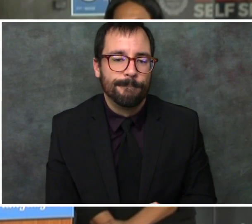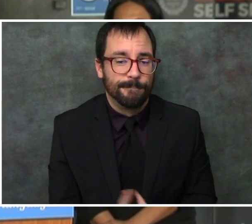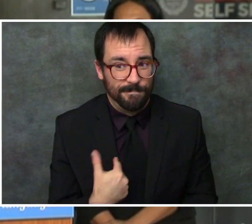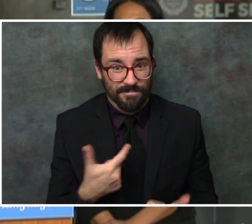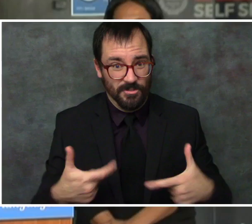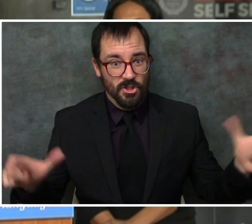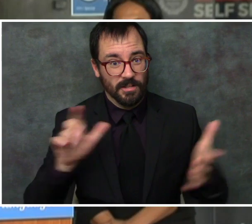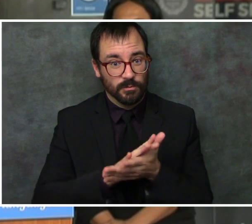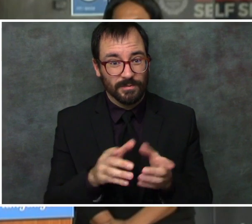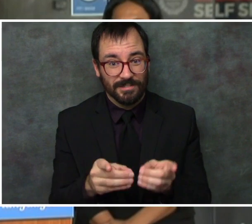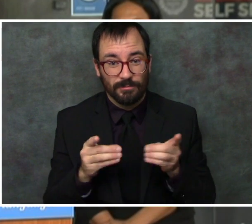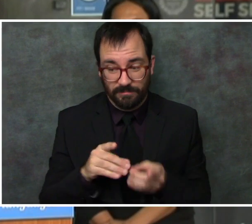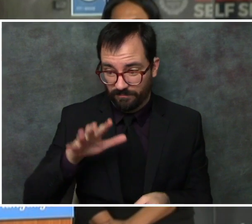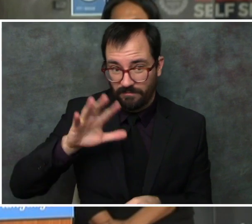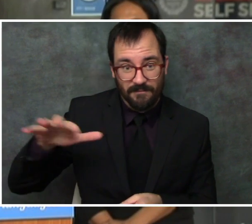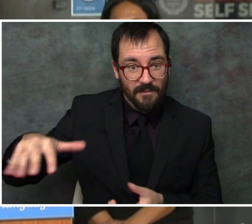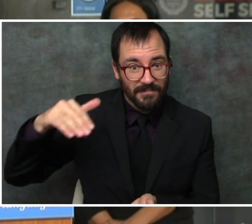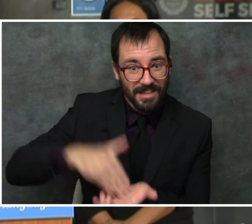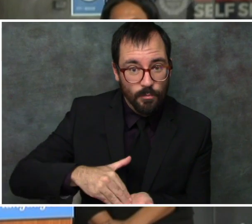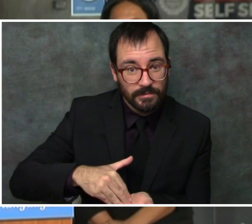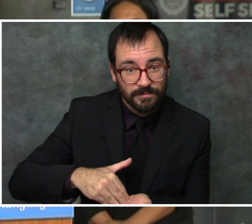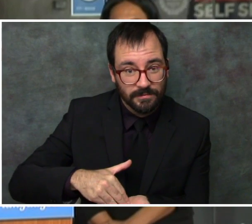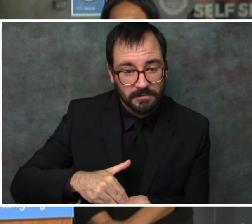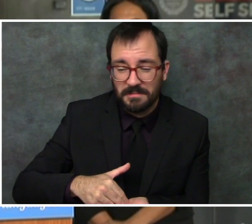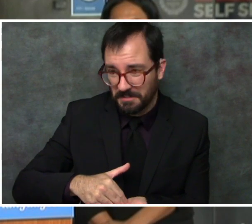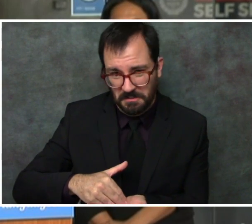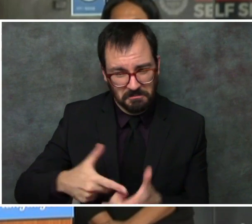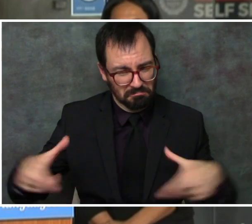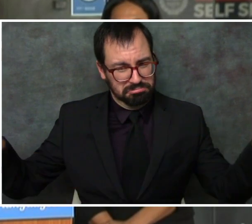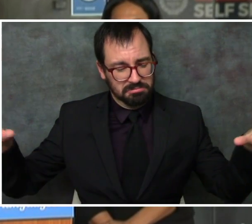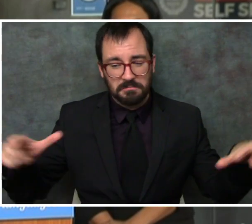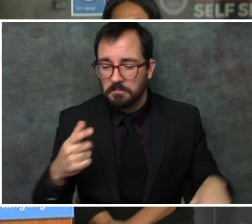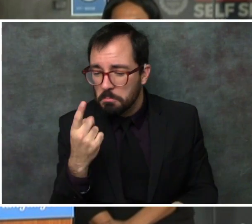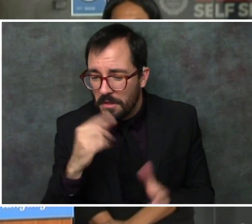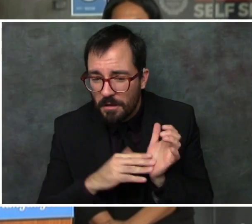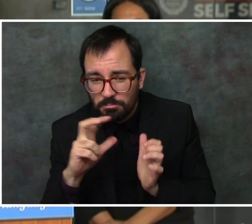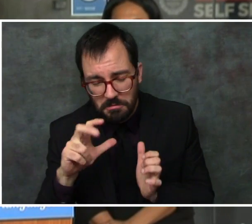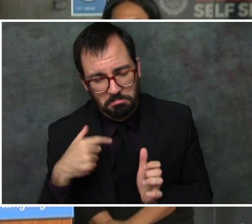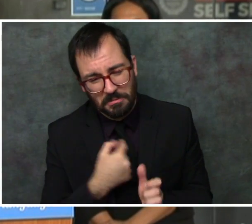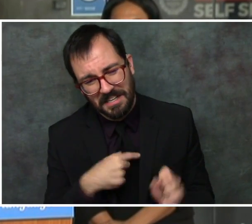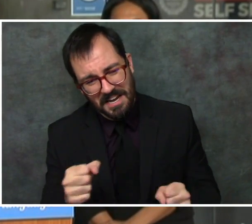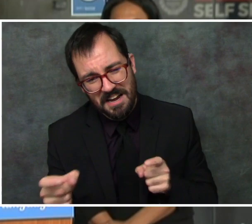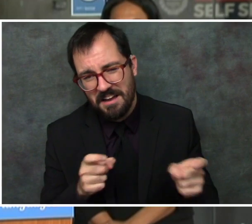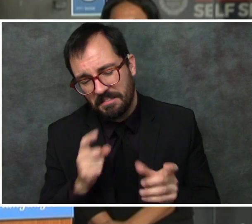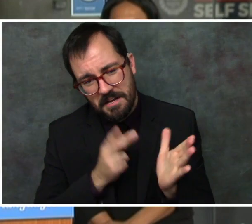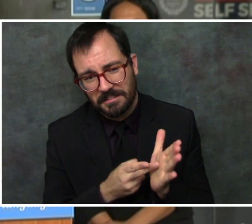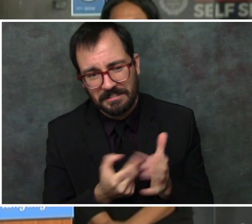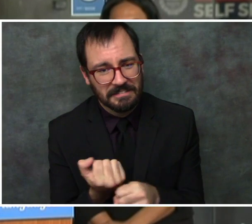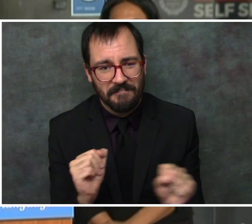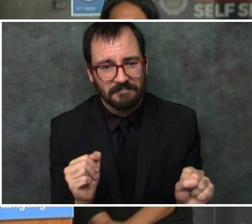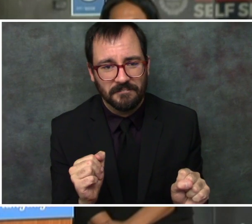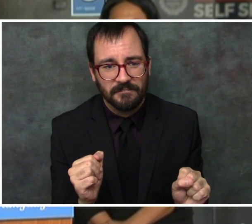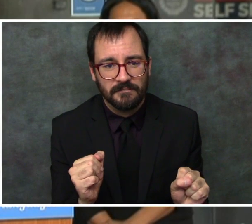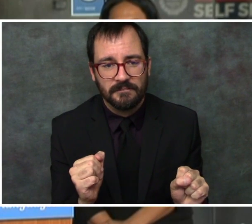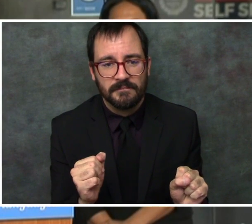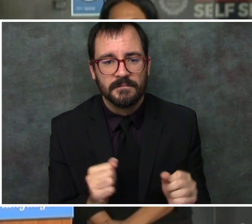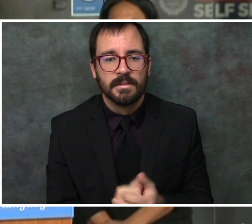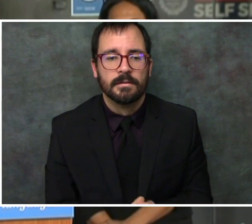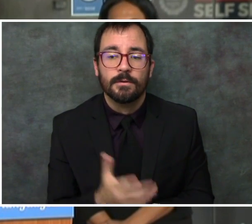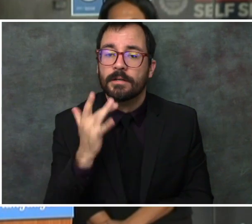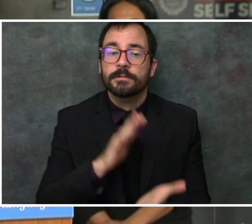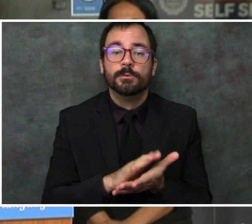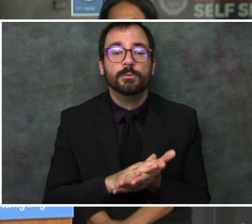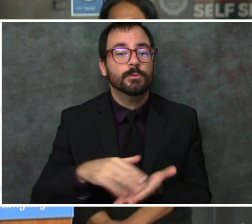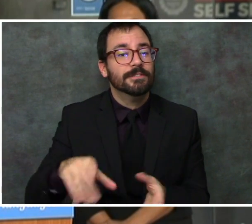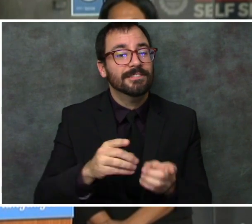honestly, safely, because those families believe that the school district can keep their children safe. That's why they sent them in. We don't send our